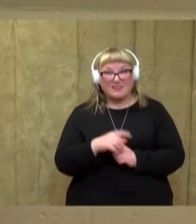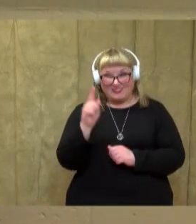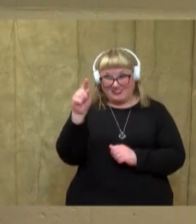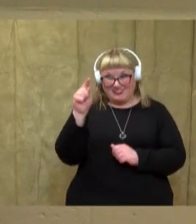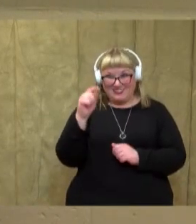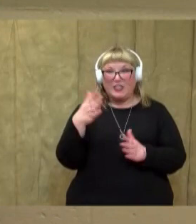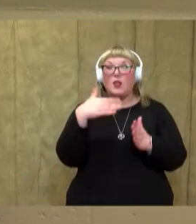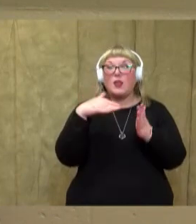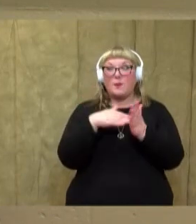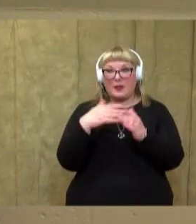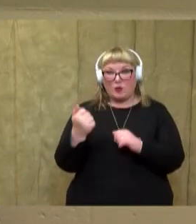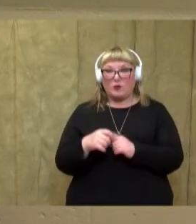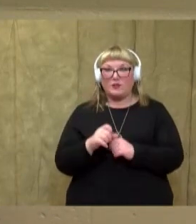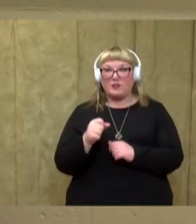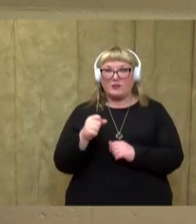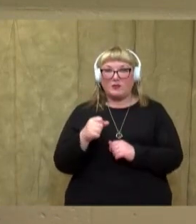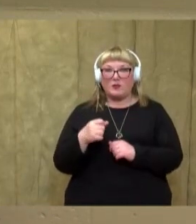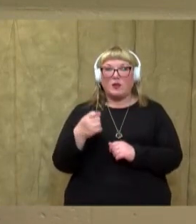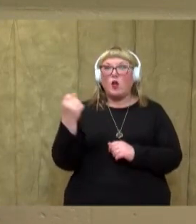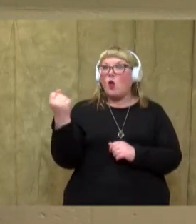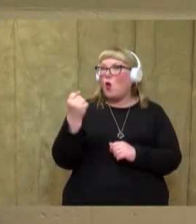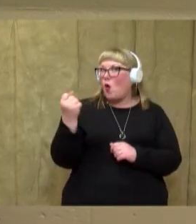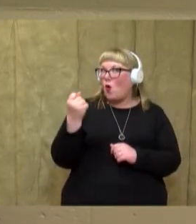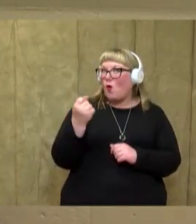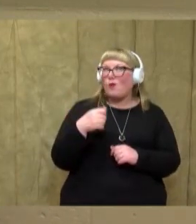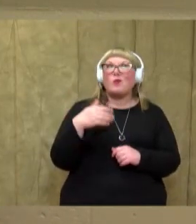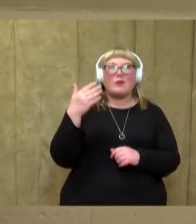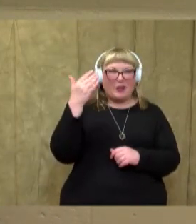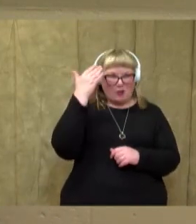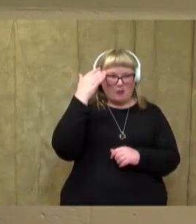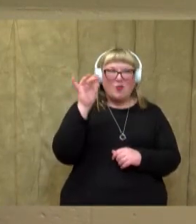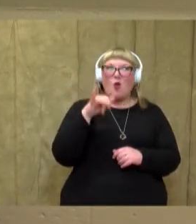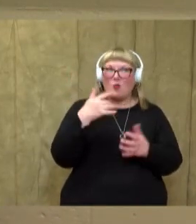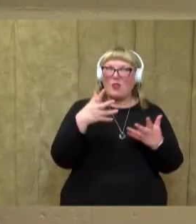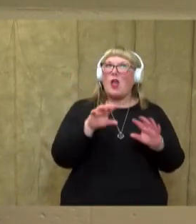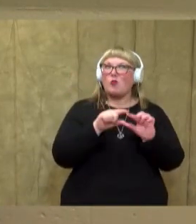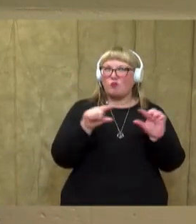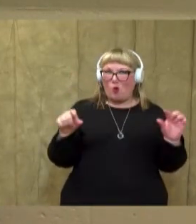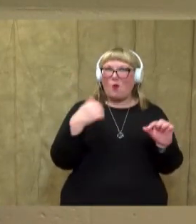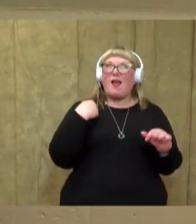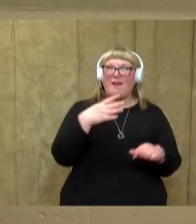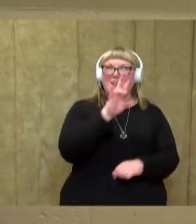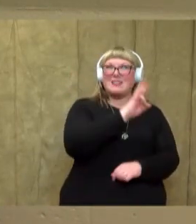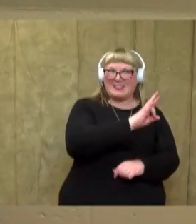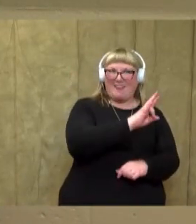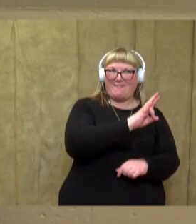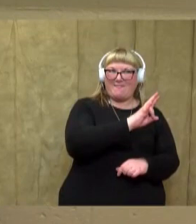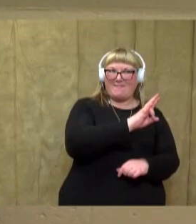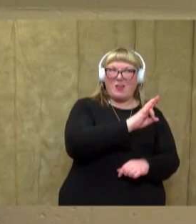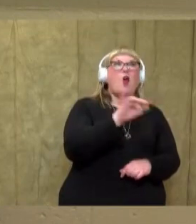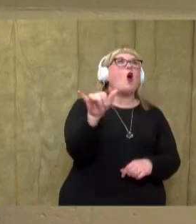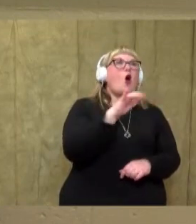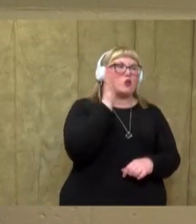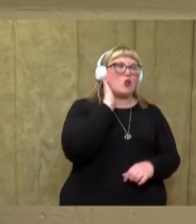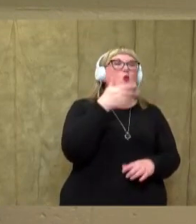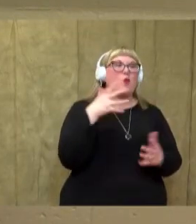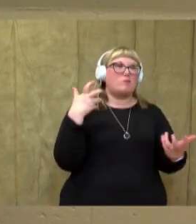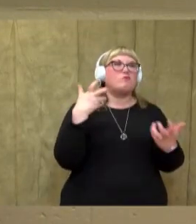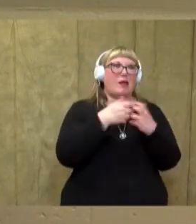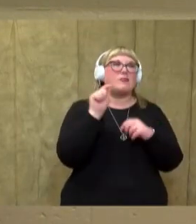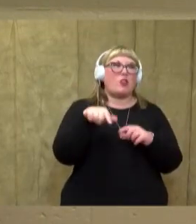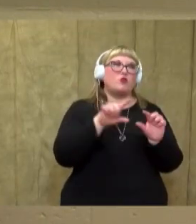Very good. It's the one in the middle, and I'm going to hold these up because I can tell because these have a 7 in the tens place. They're also going to go in this